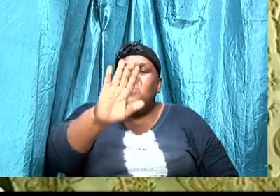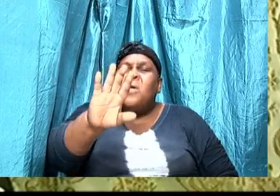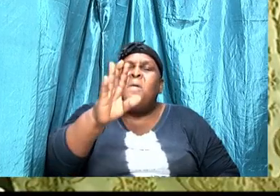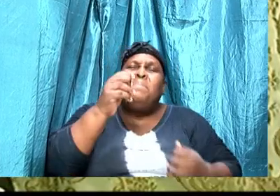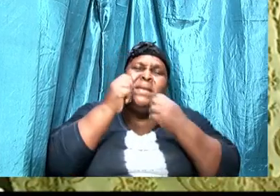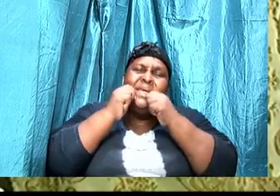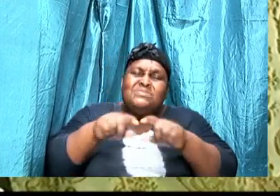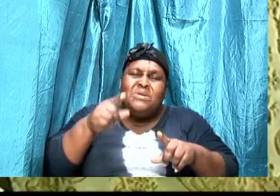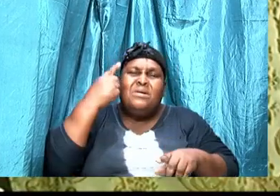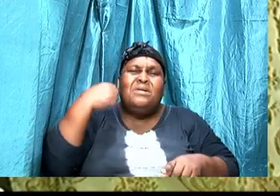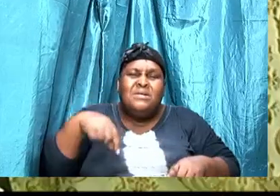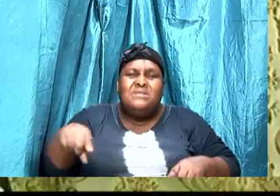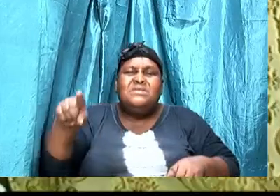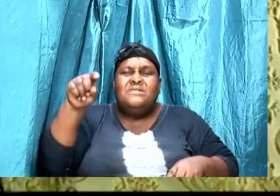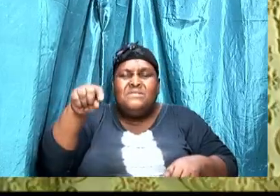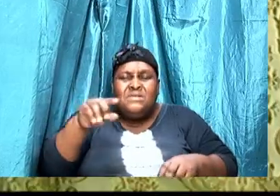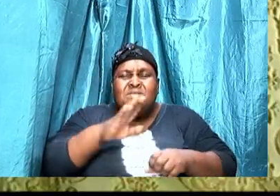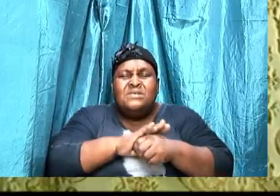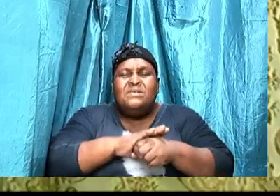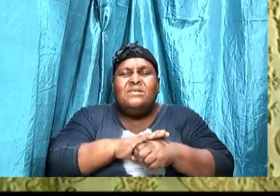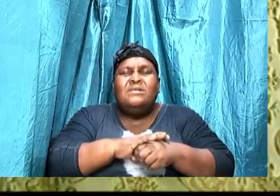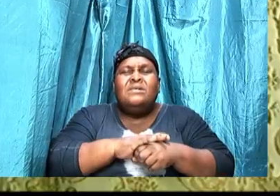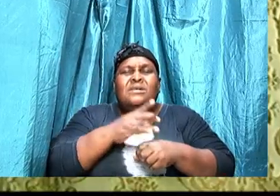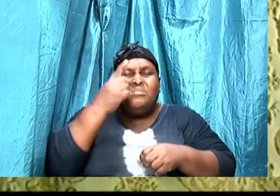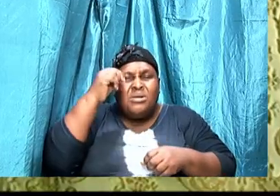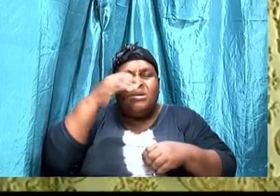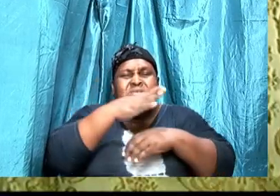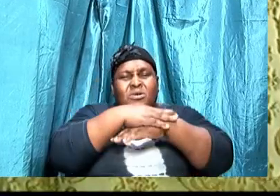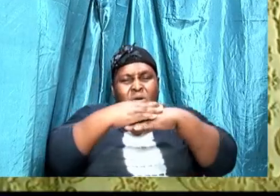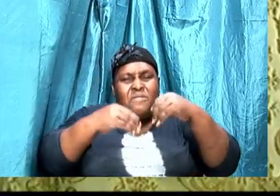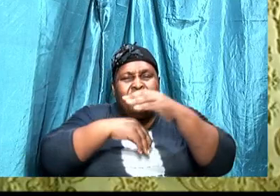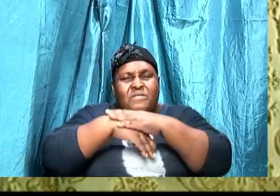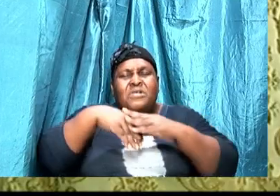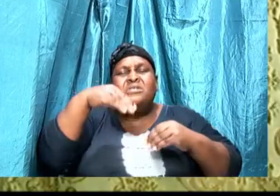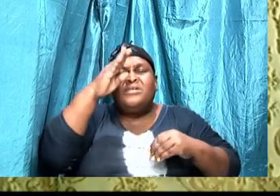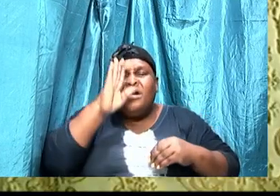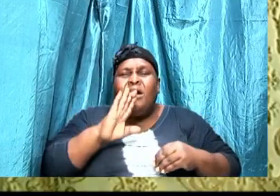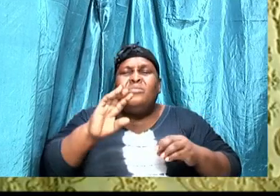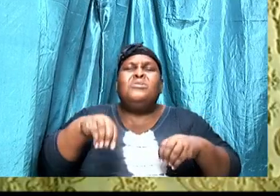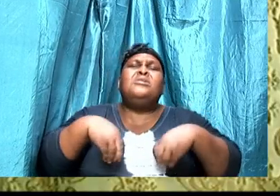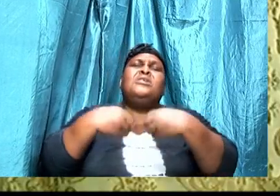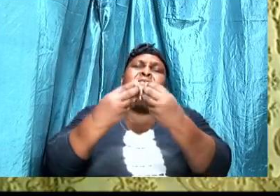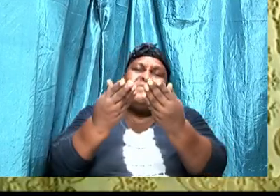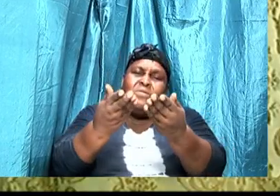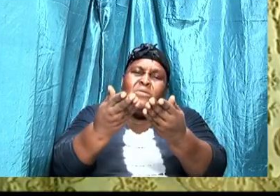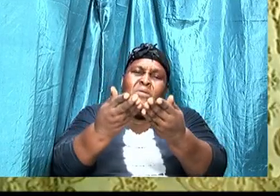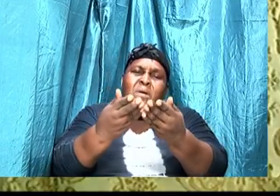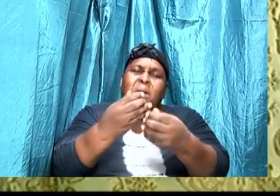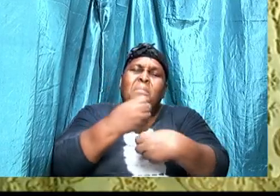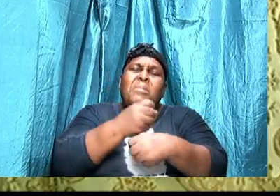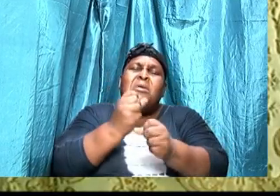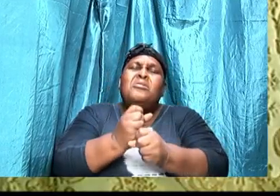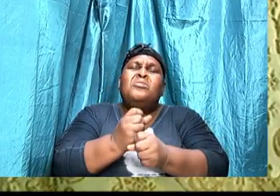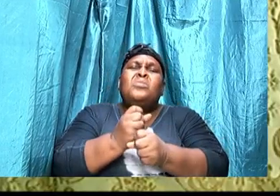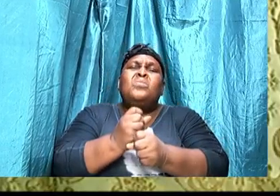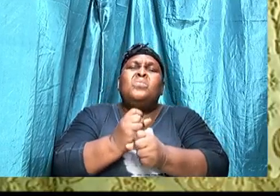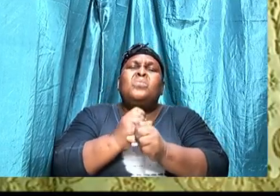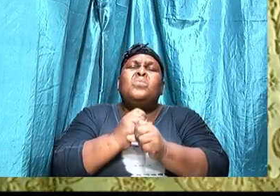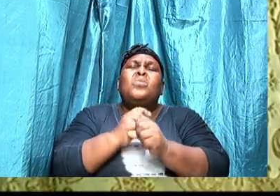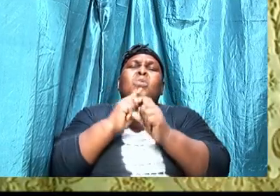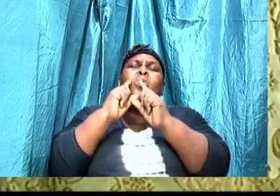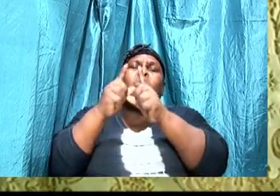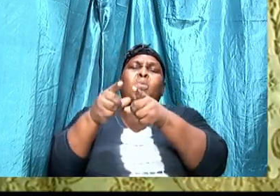the comfort that God gives you will put you far ahead of where you were before this bad